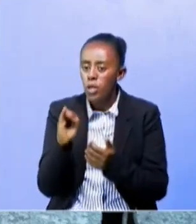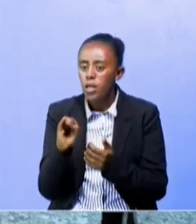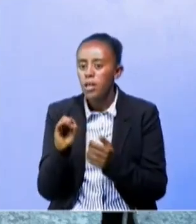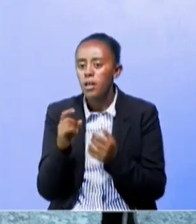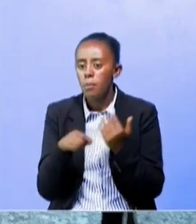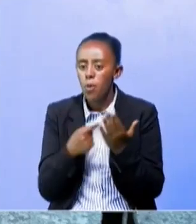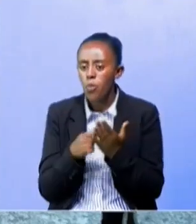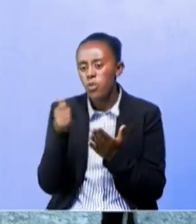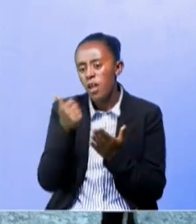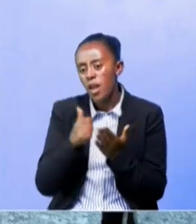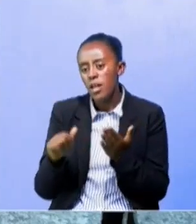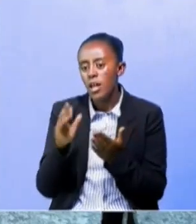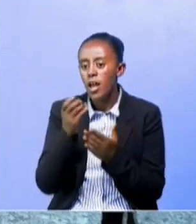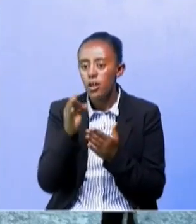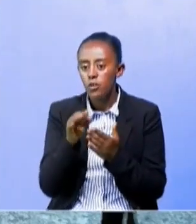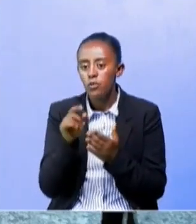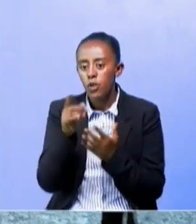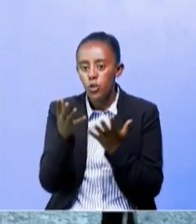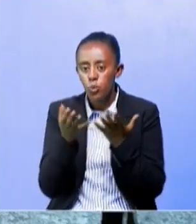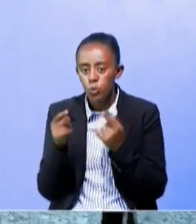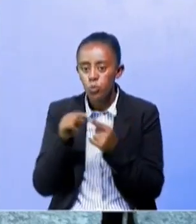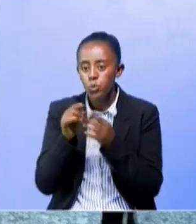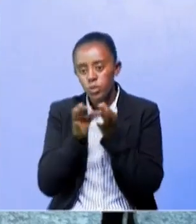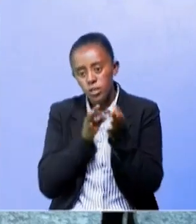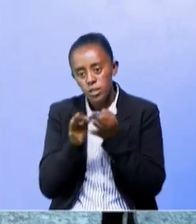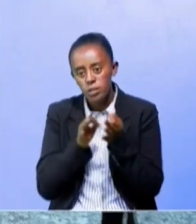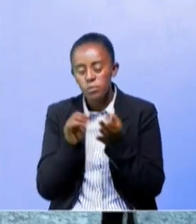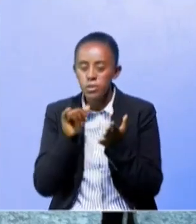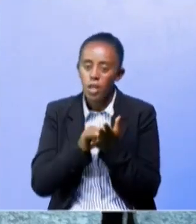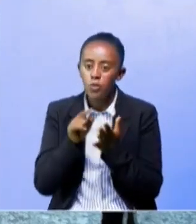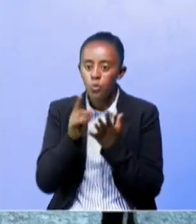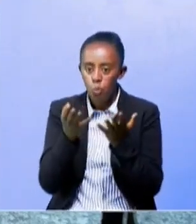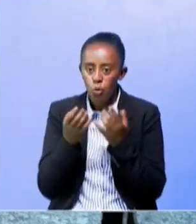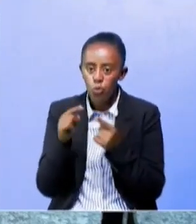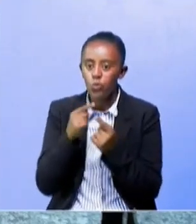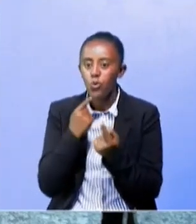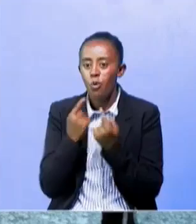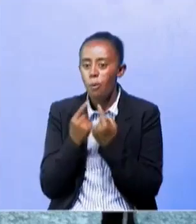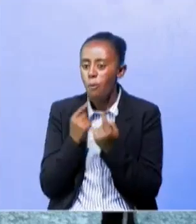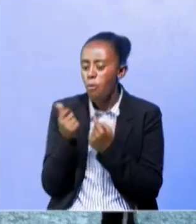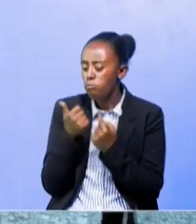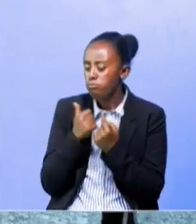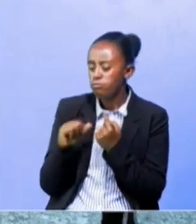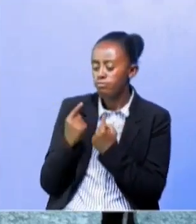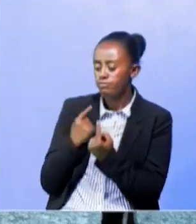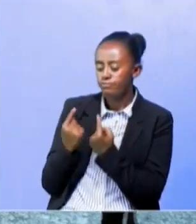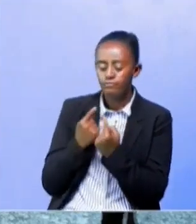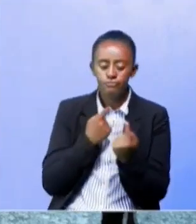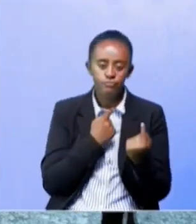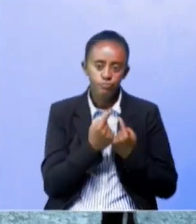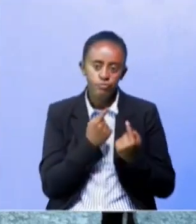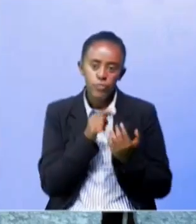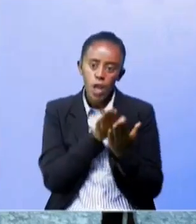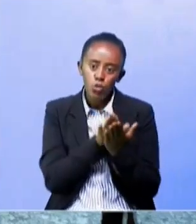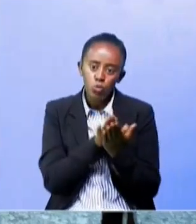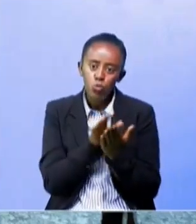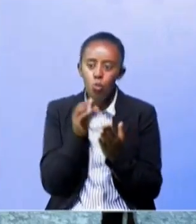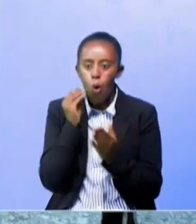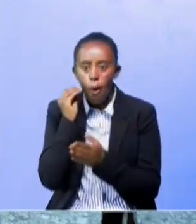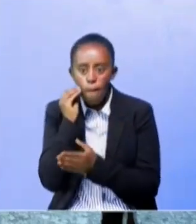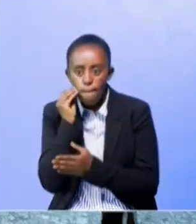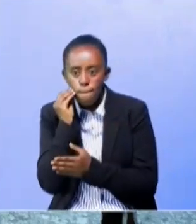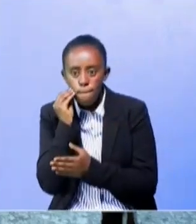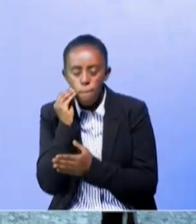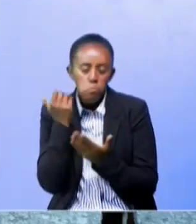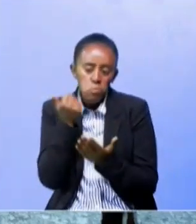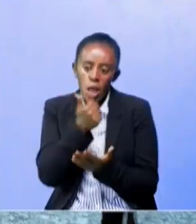of issues that you want to describe and that you want to talk about to anybody else, at school, at home,